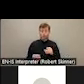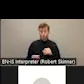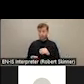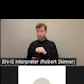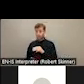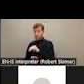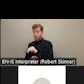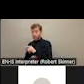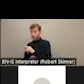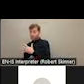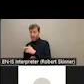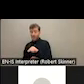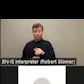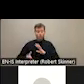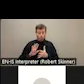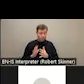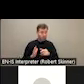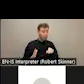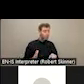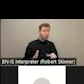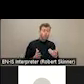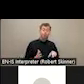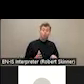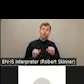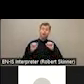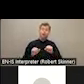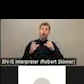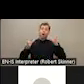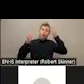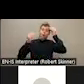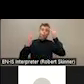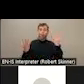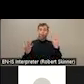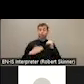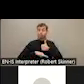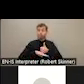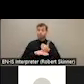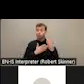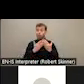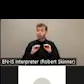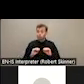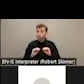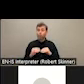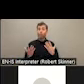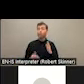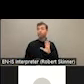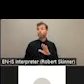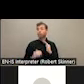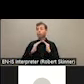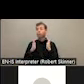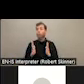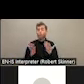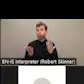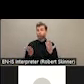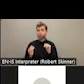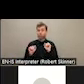or at school by facilitating the assimilation of lessons for these children with